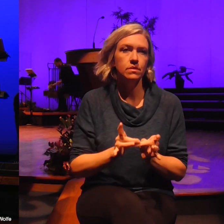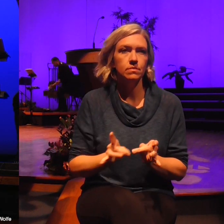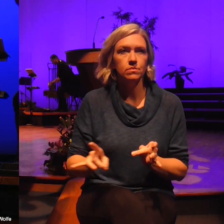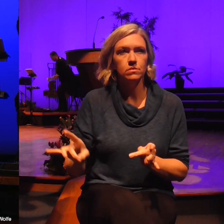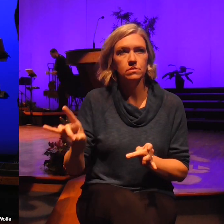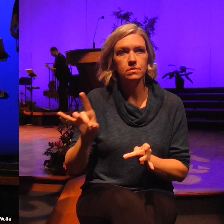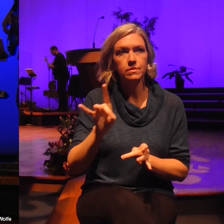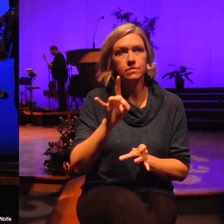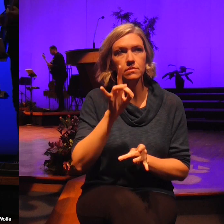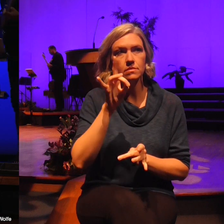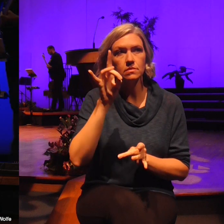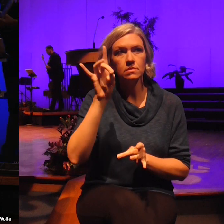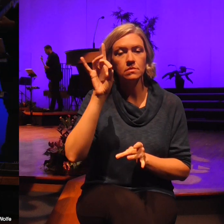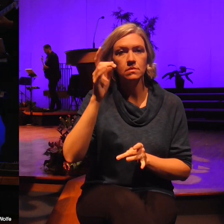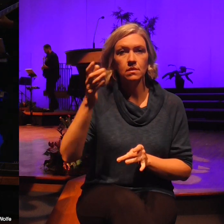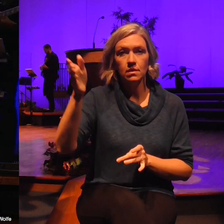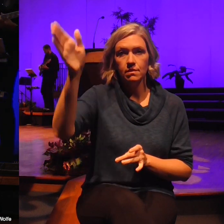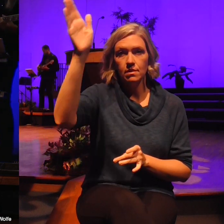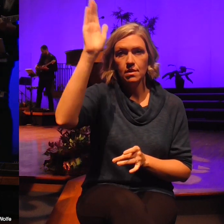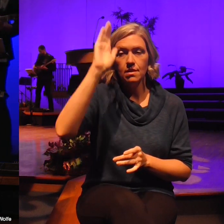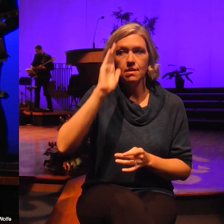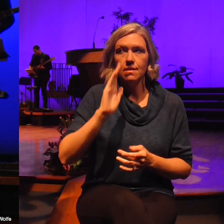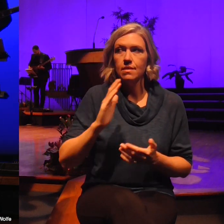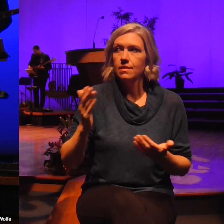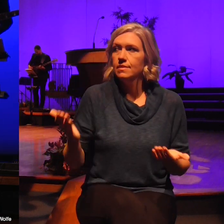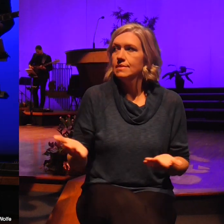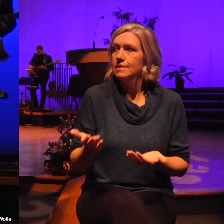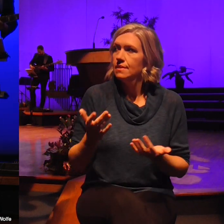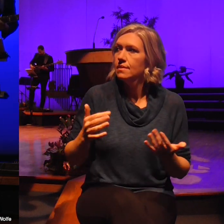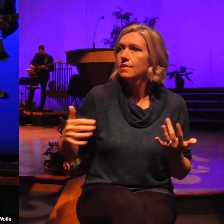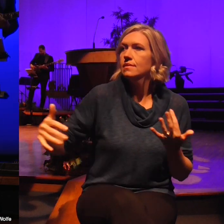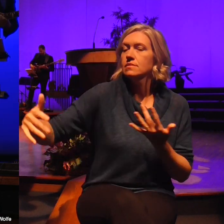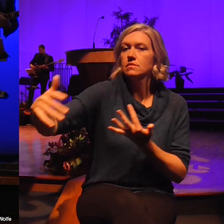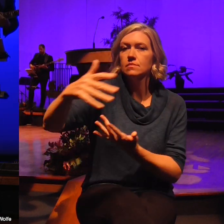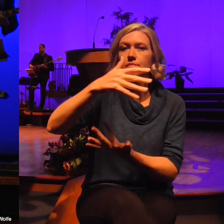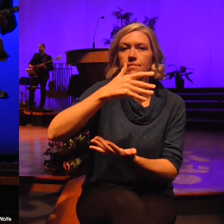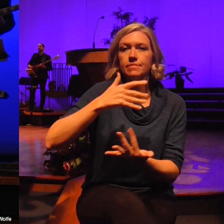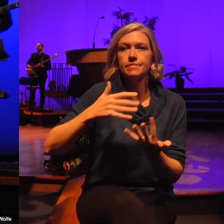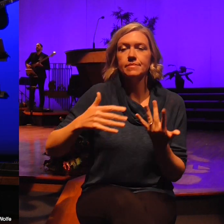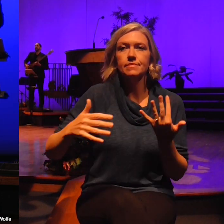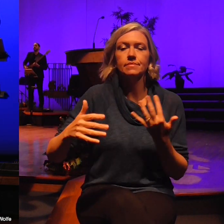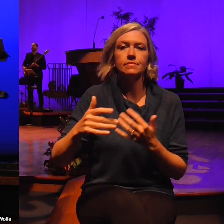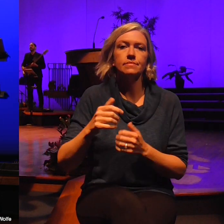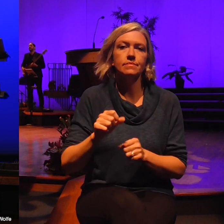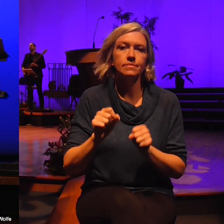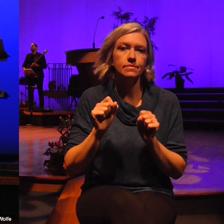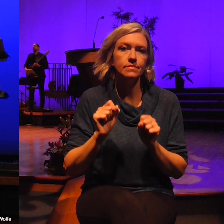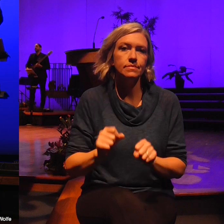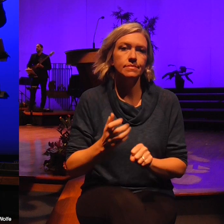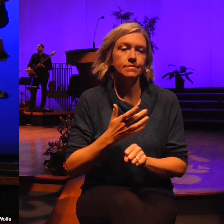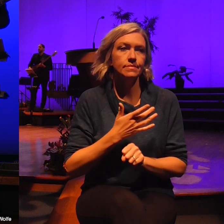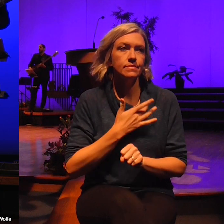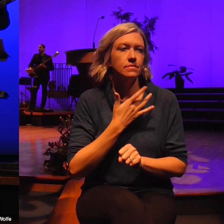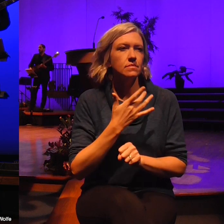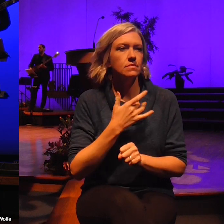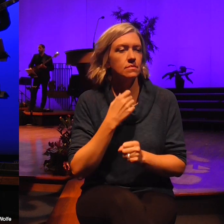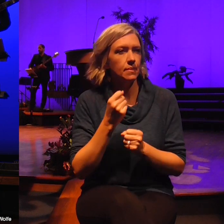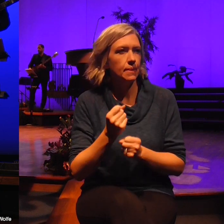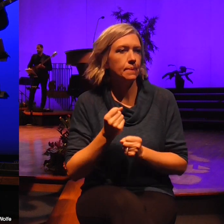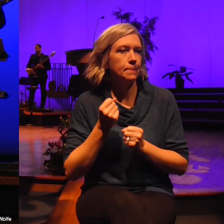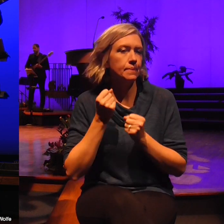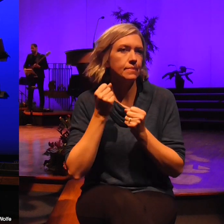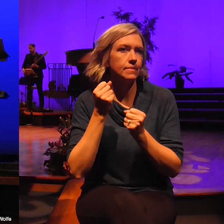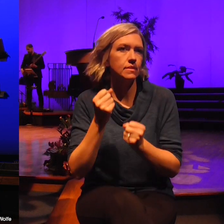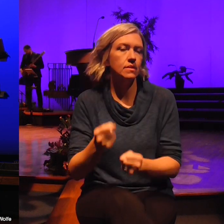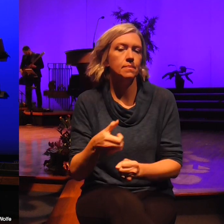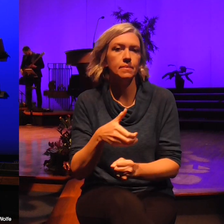Surely the presence of God is in this place. I can feel